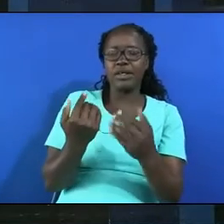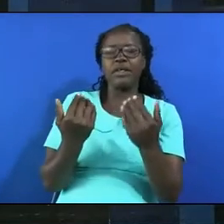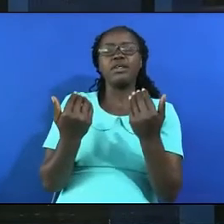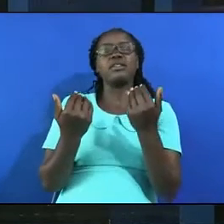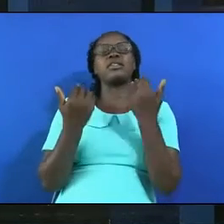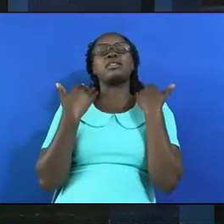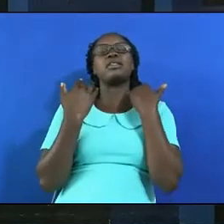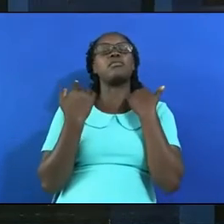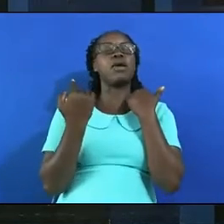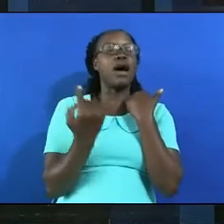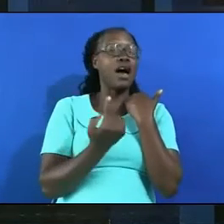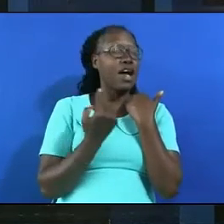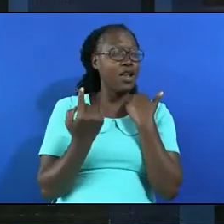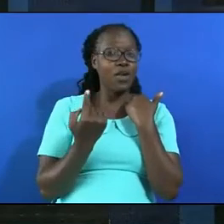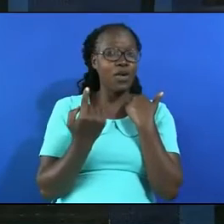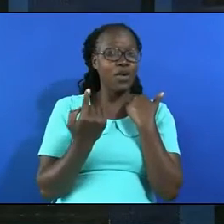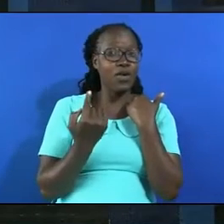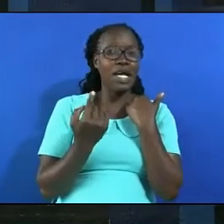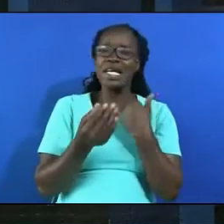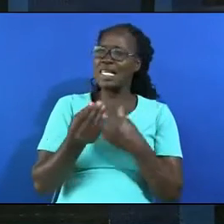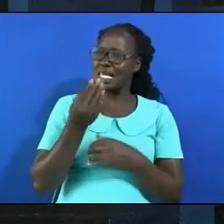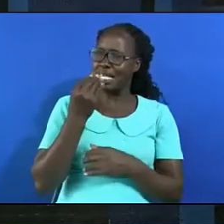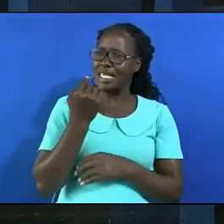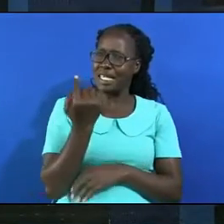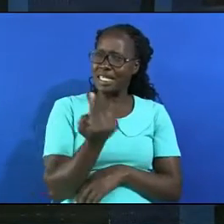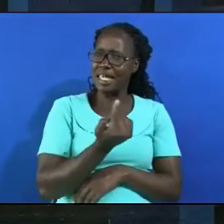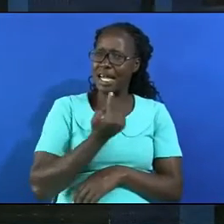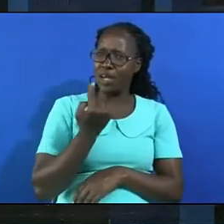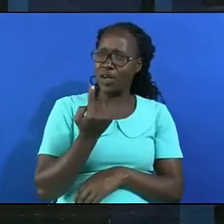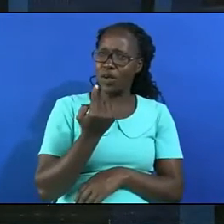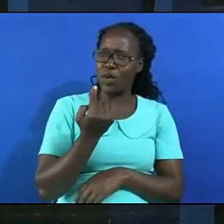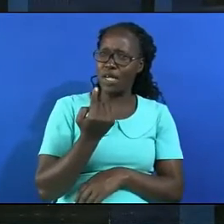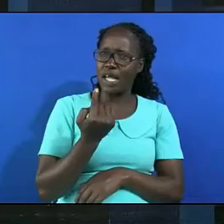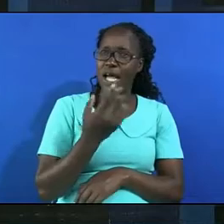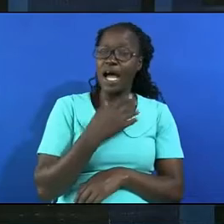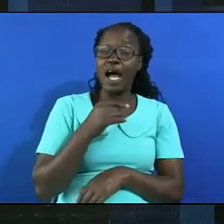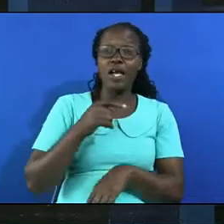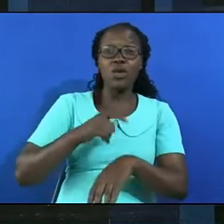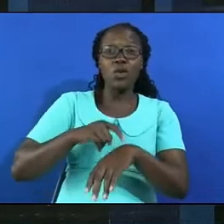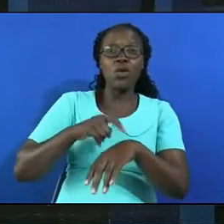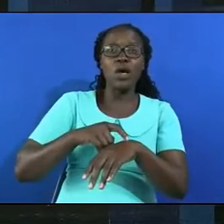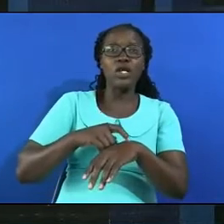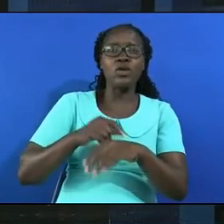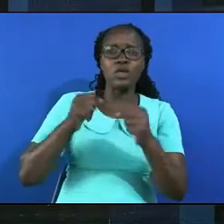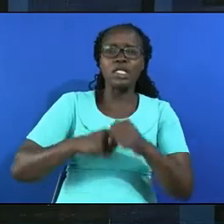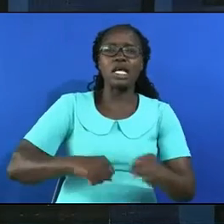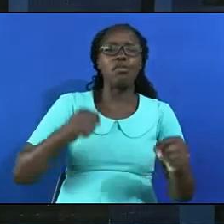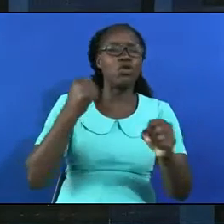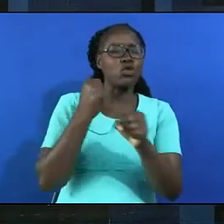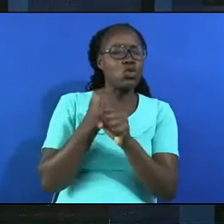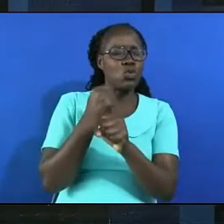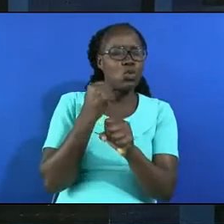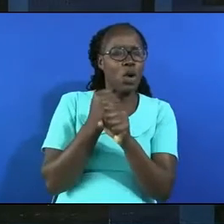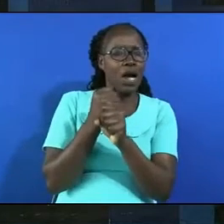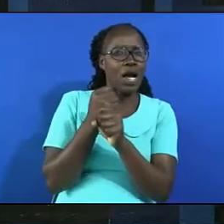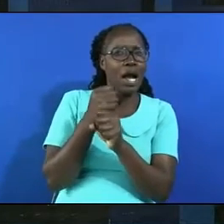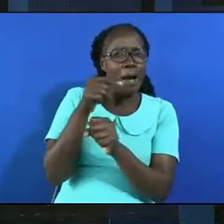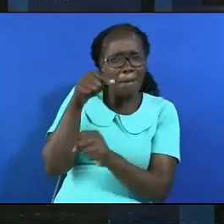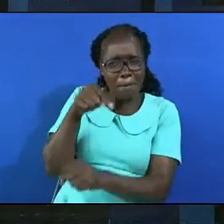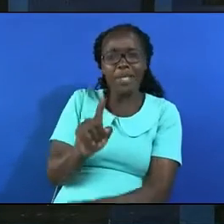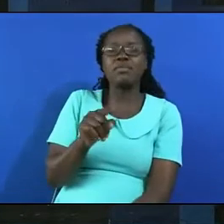sleep alone. He had to eat alone. And when he was able to do it